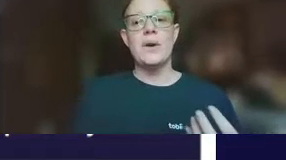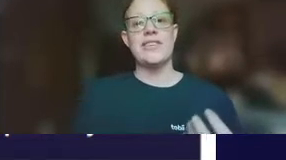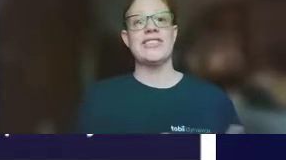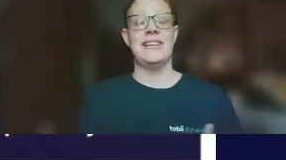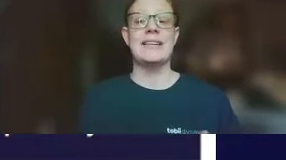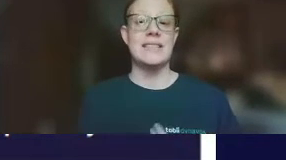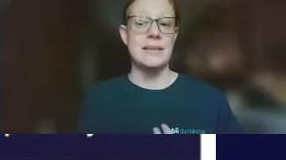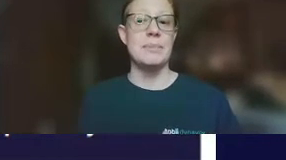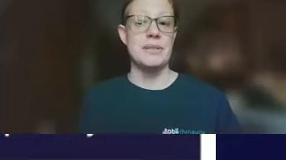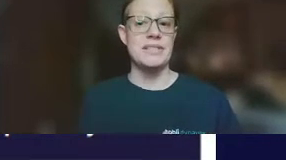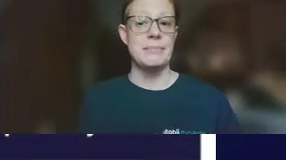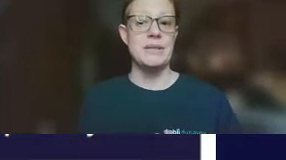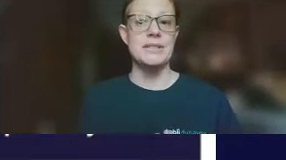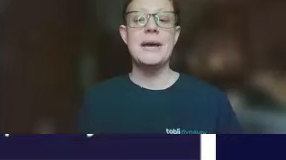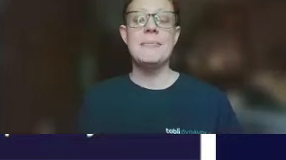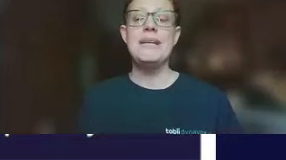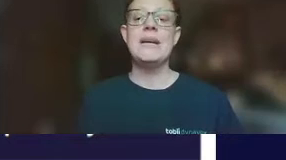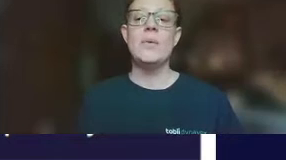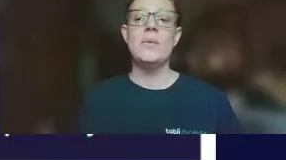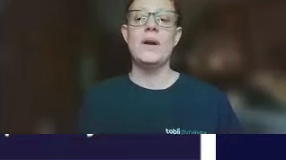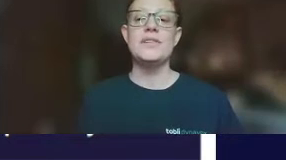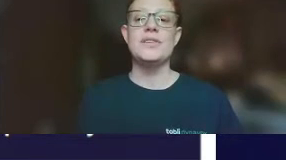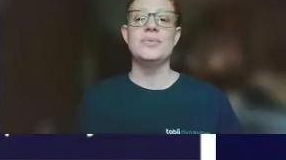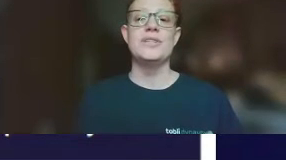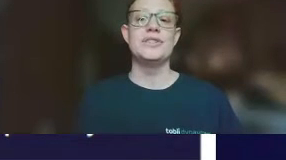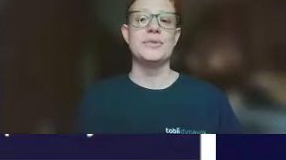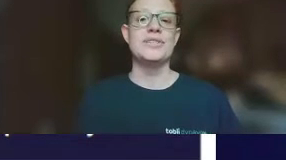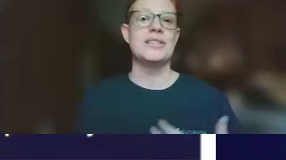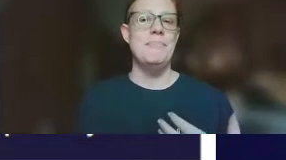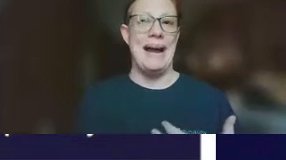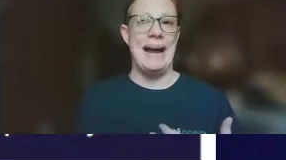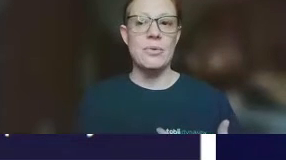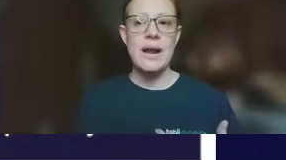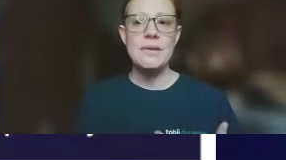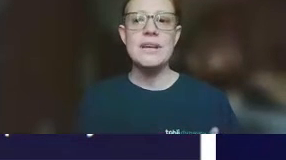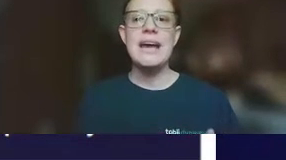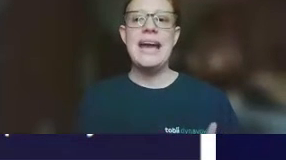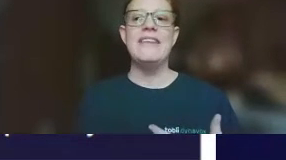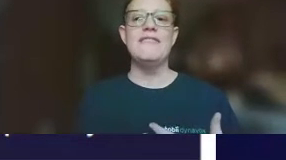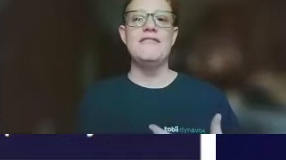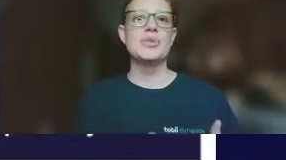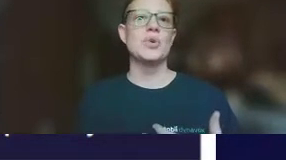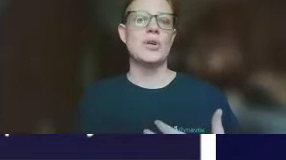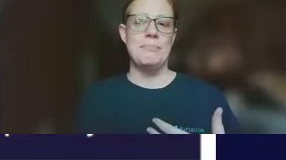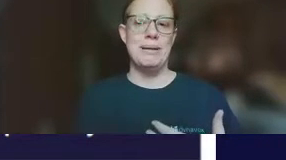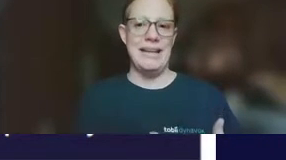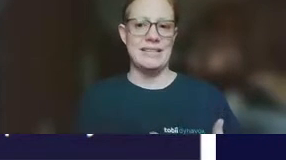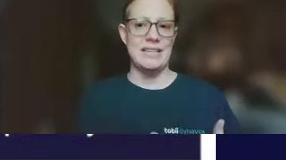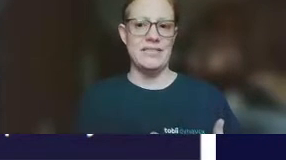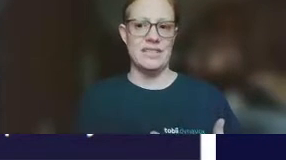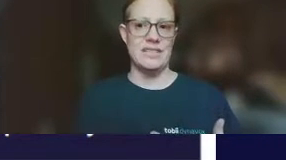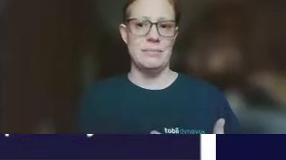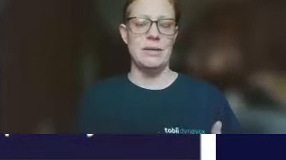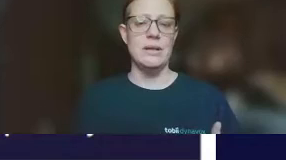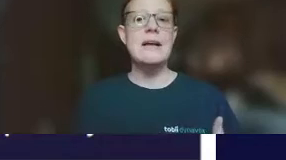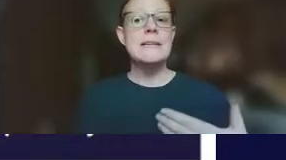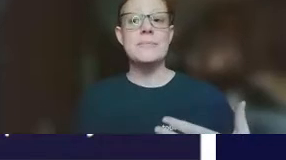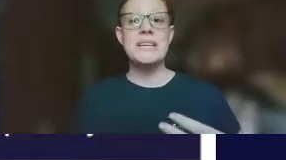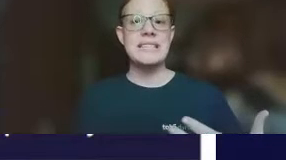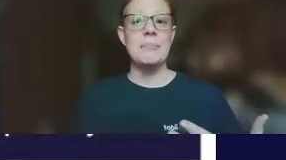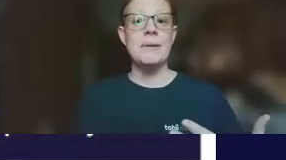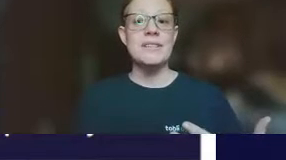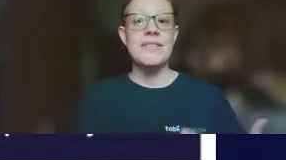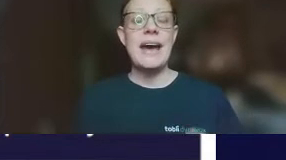we want to select simple symbols, meaning we want to reduce the background and visual complexity of the symbol.